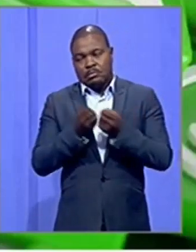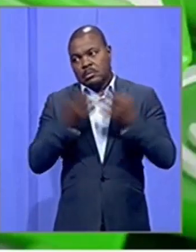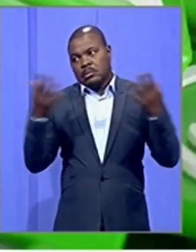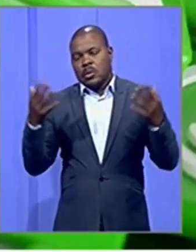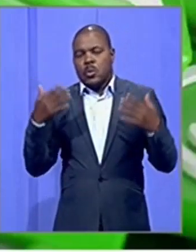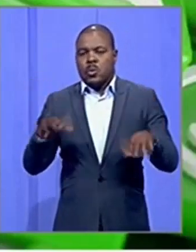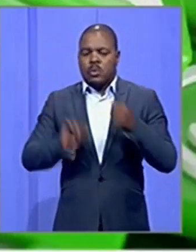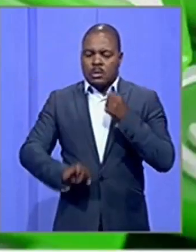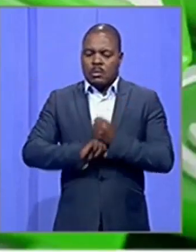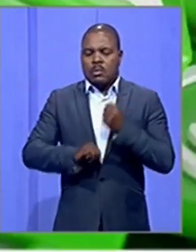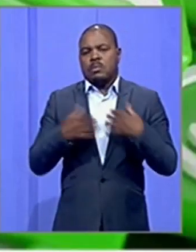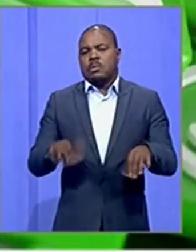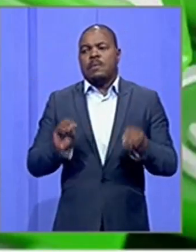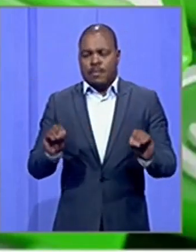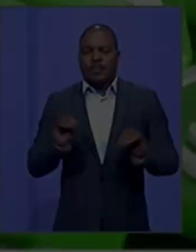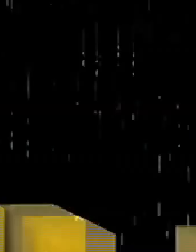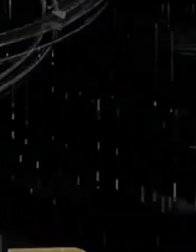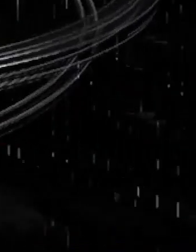dilo tše pele